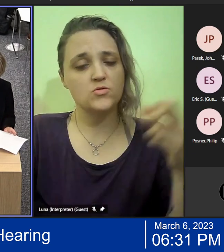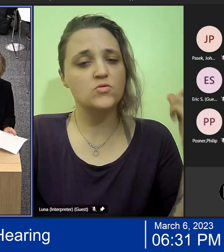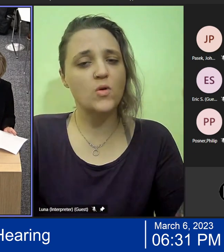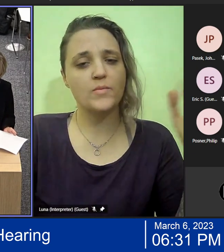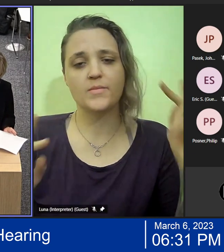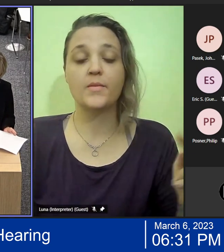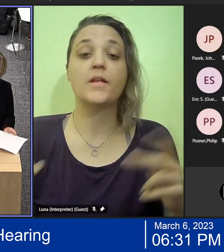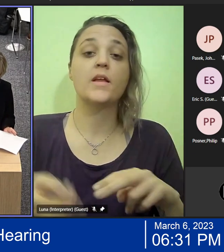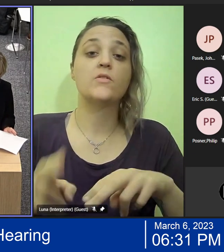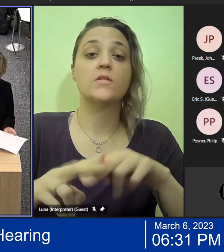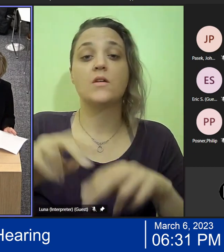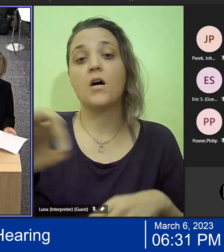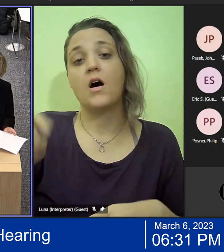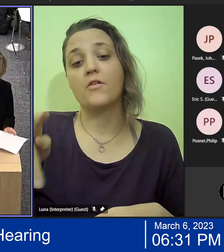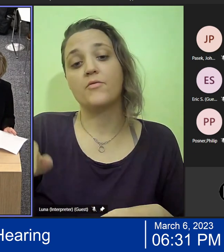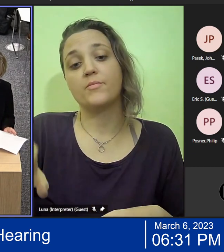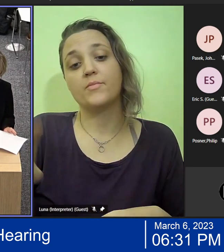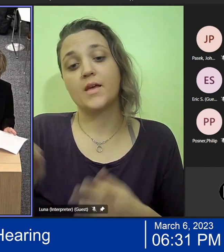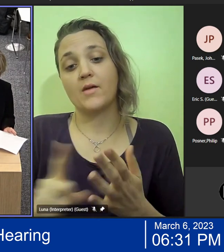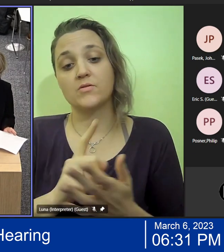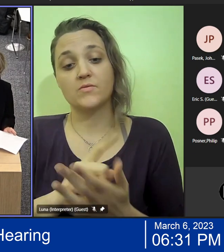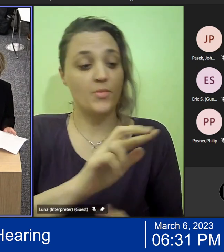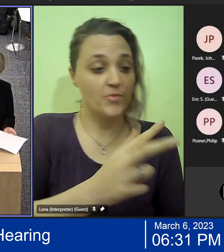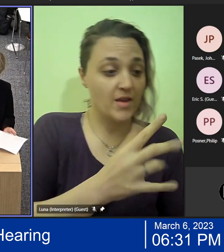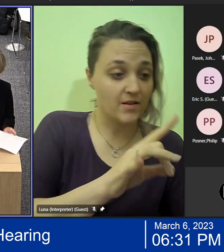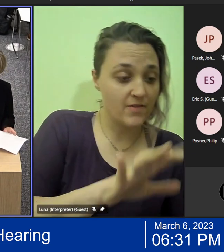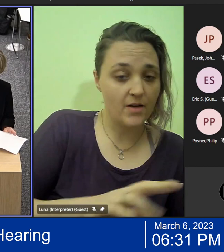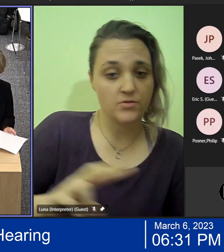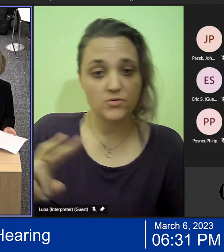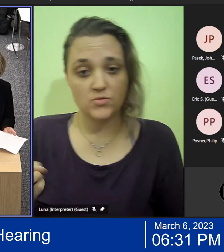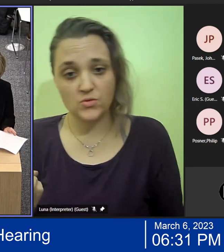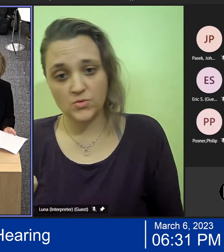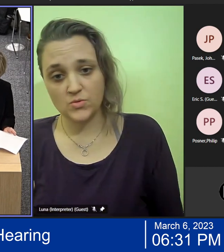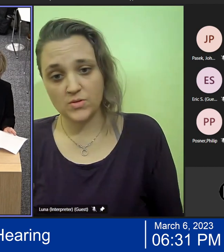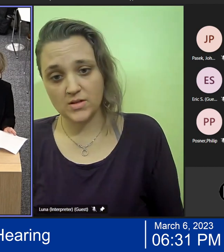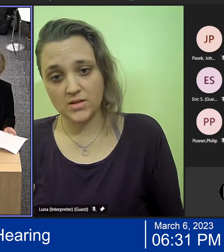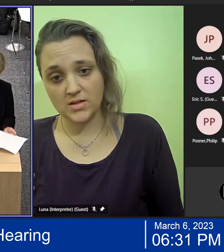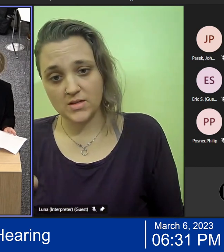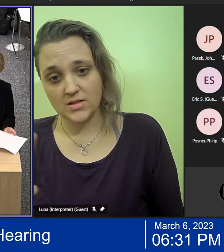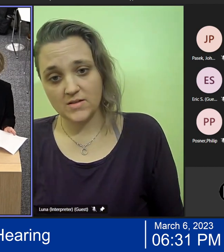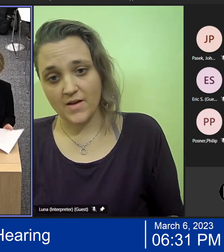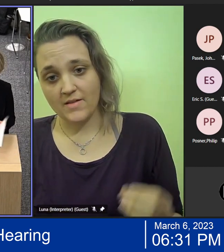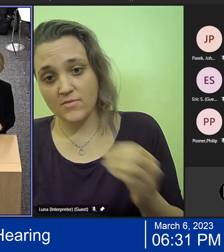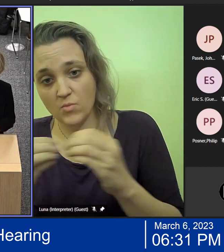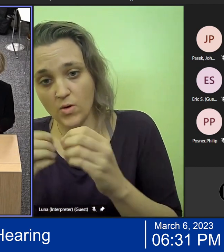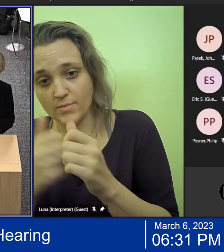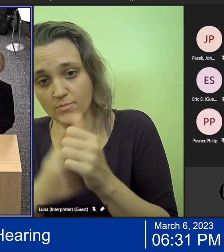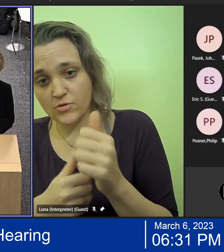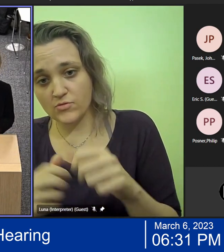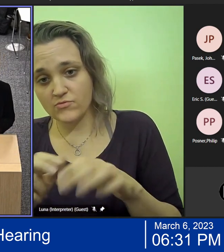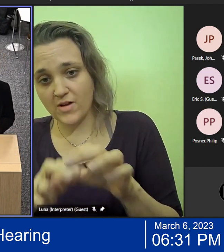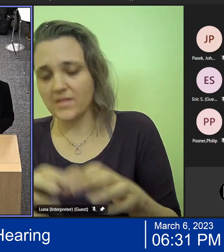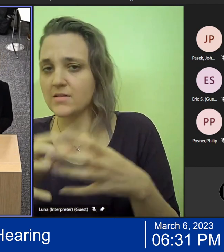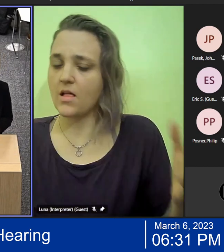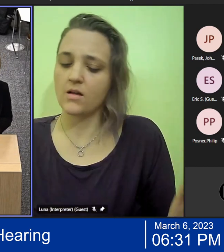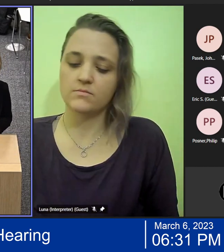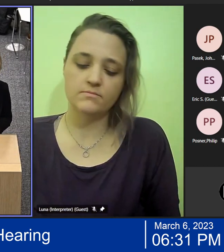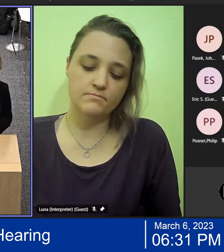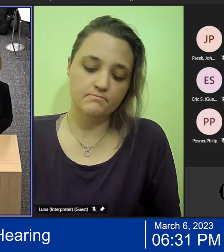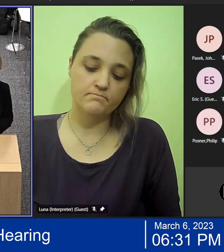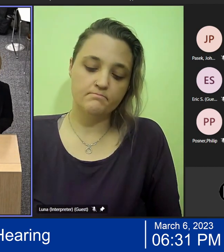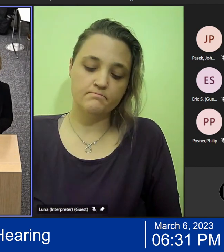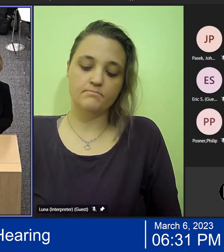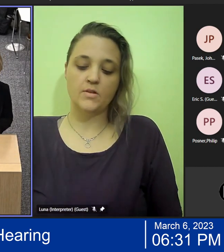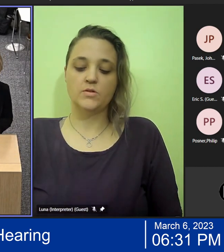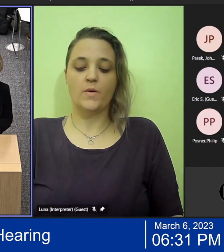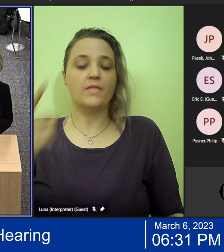so many more people. And this increase on off-peak hours to go from 385 to 260 more, 265 more per ride,